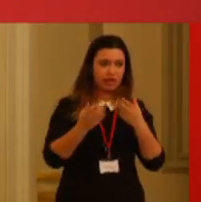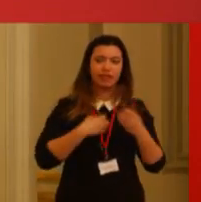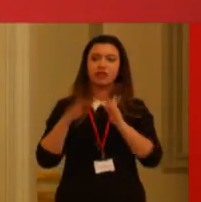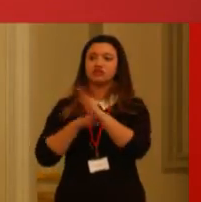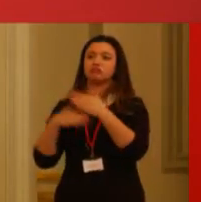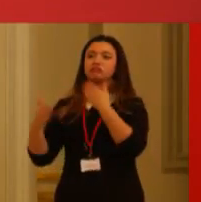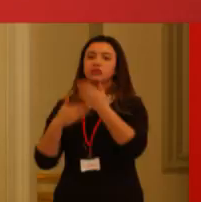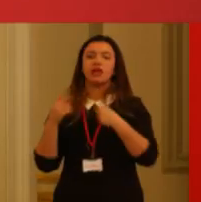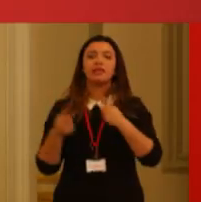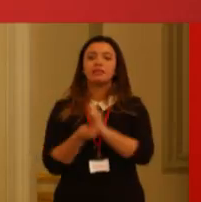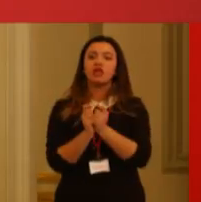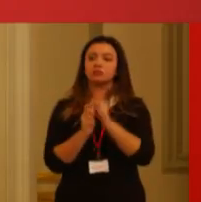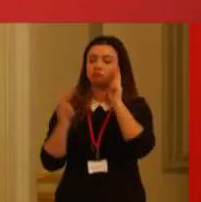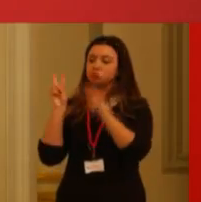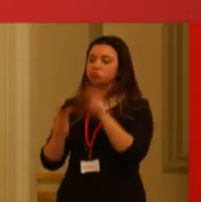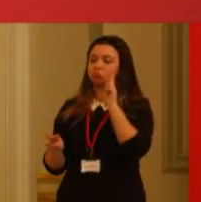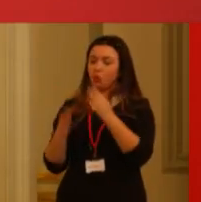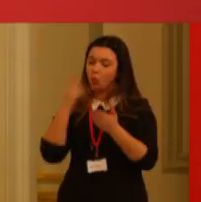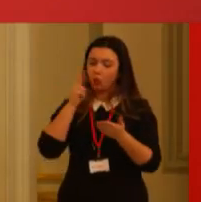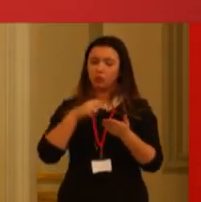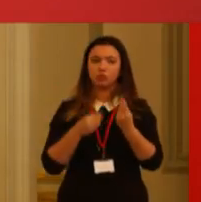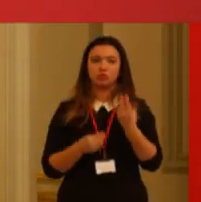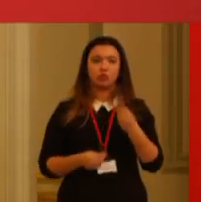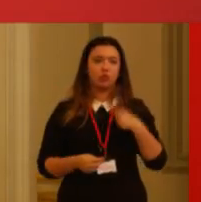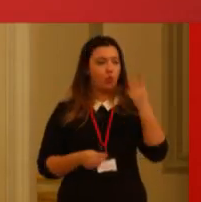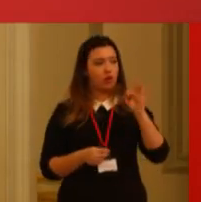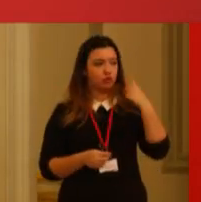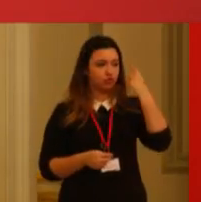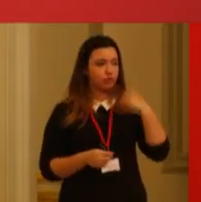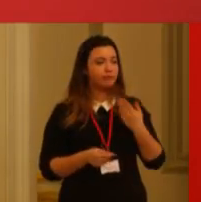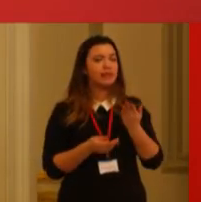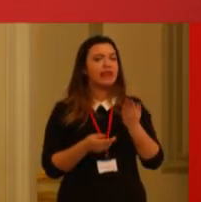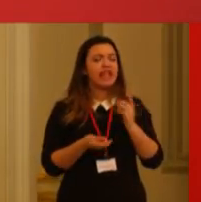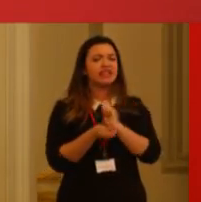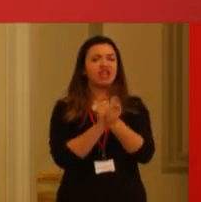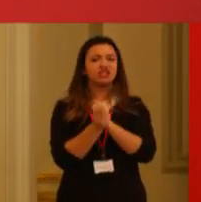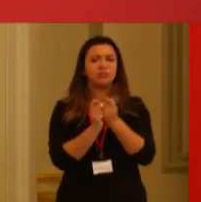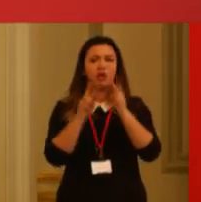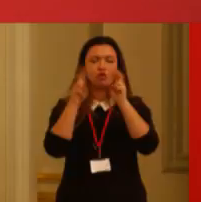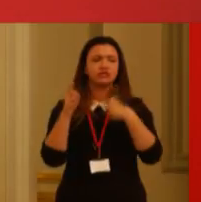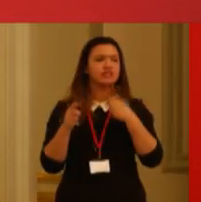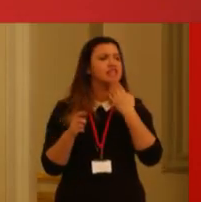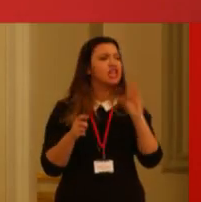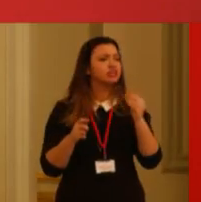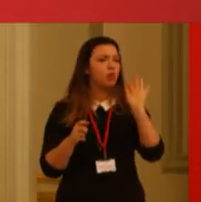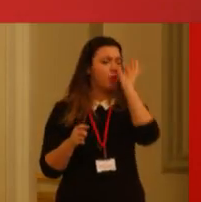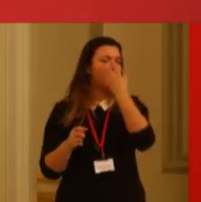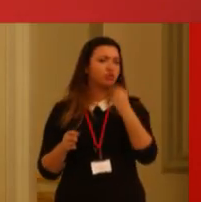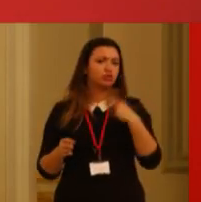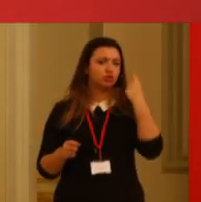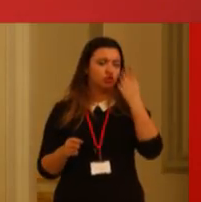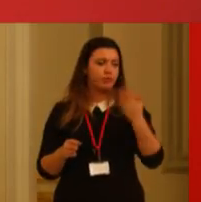diversity and transform. And this whole thing, or the need for transformation, is possible in